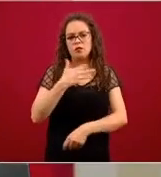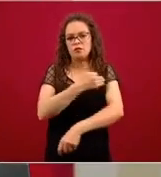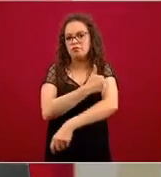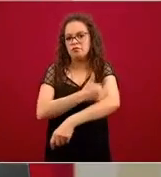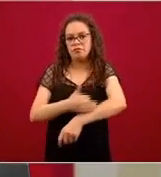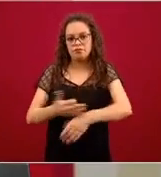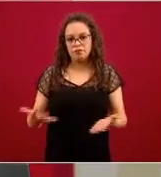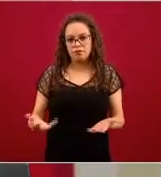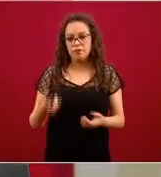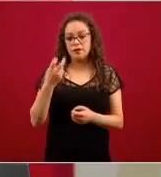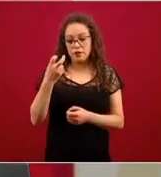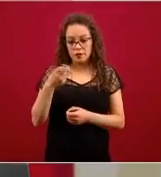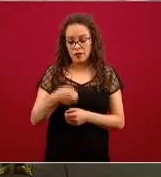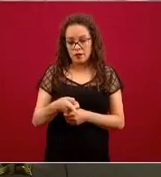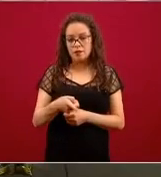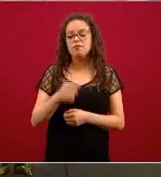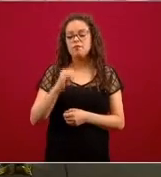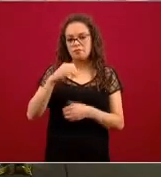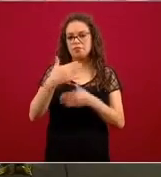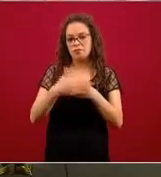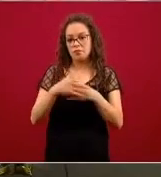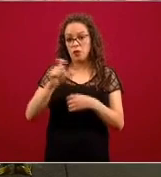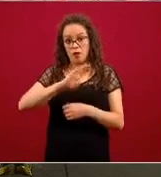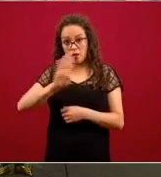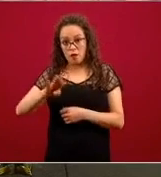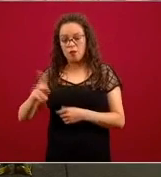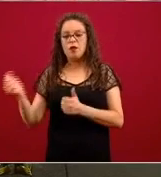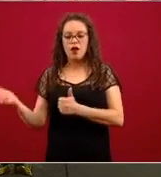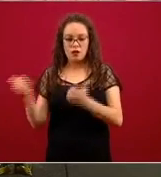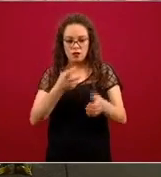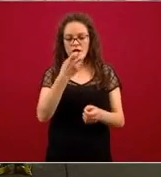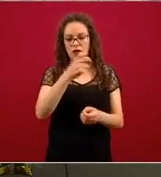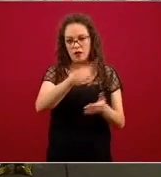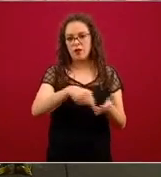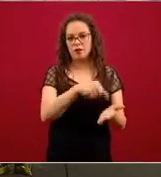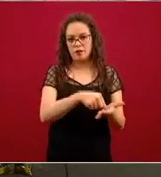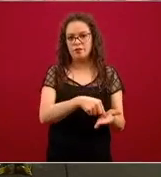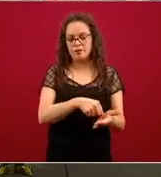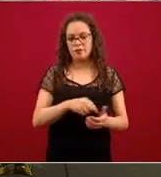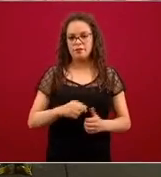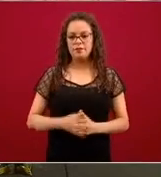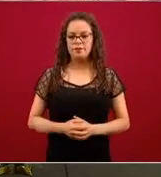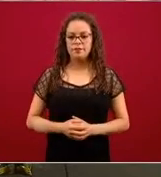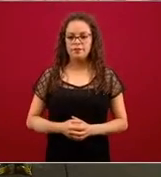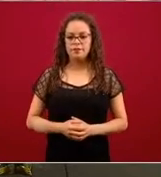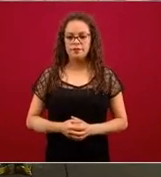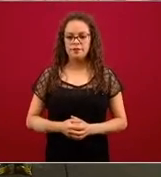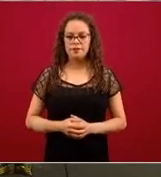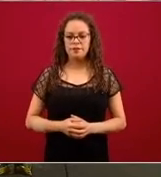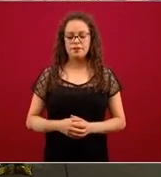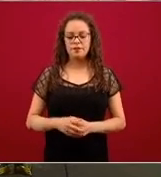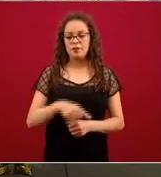grave area, and that's where we would be putting those people's final resting place to be.